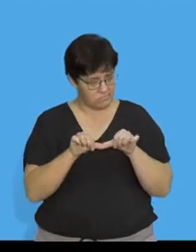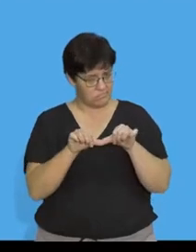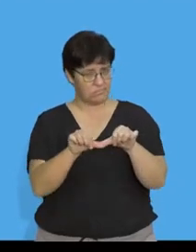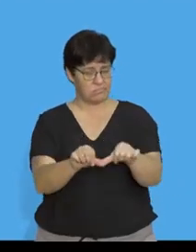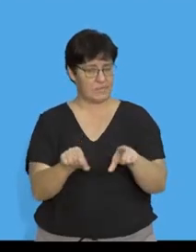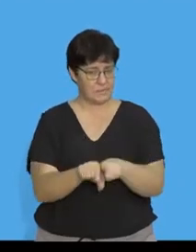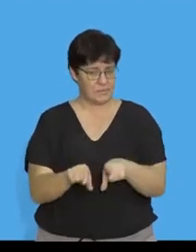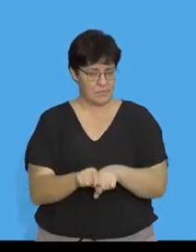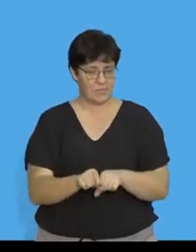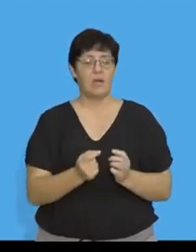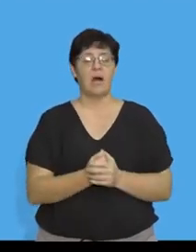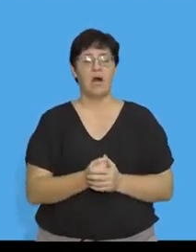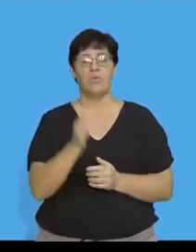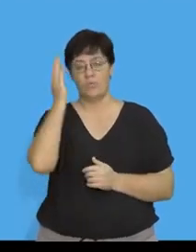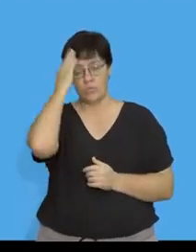relationship.